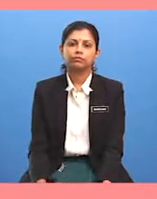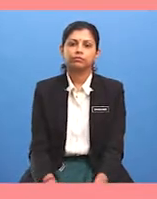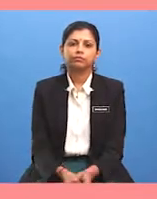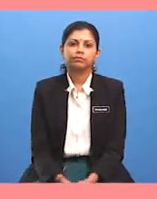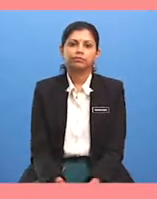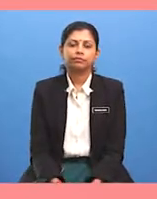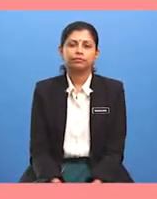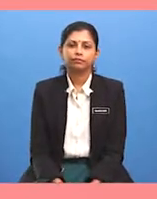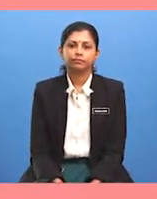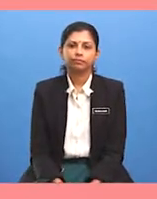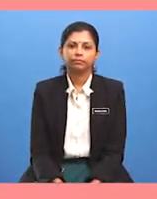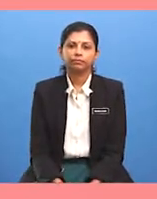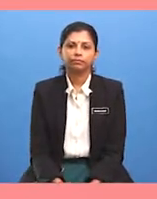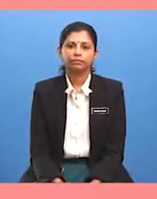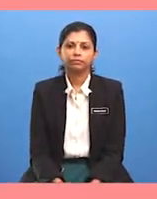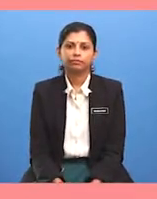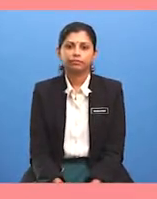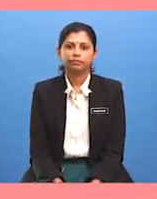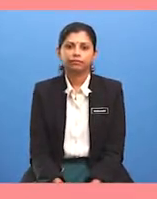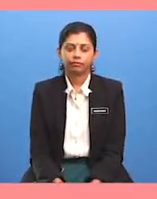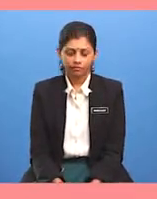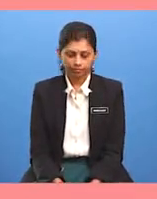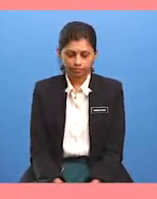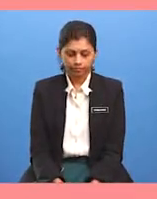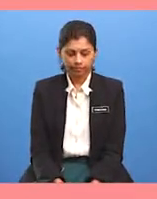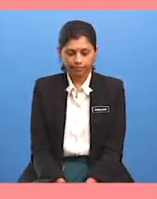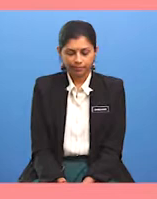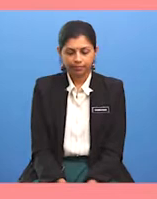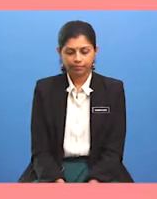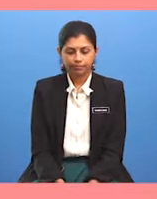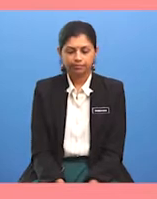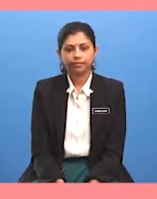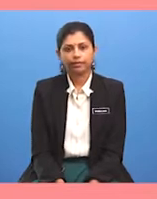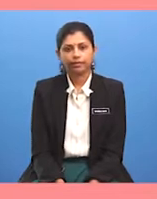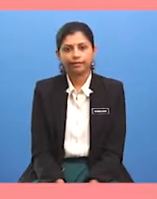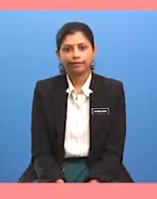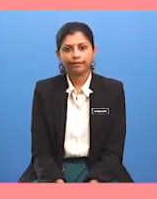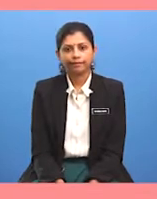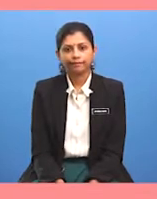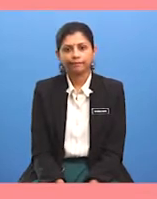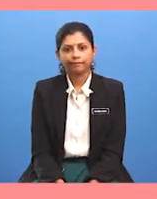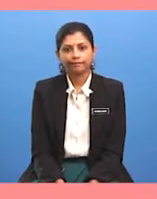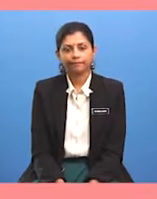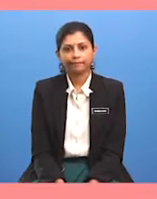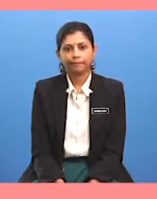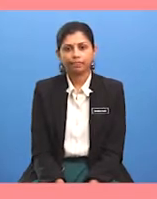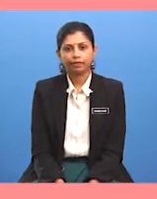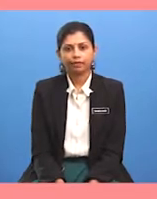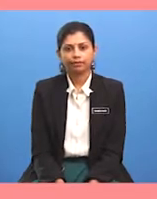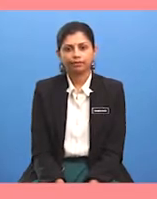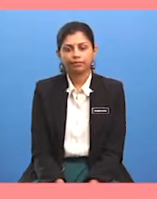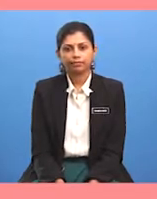followed by net worth and current influence, or C. Current